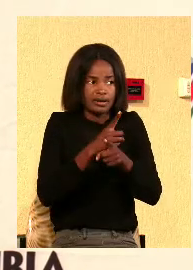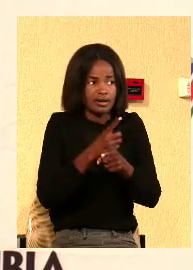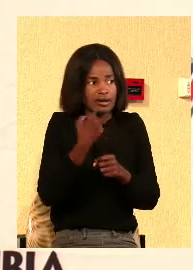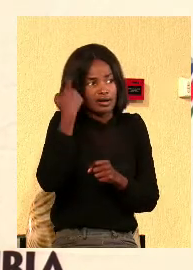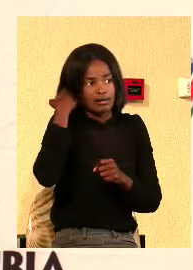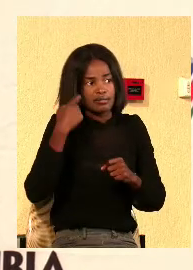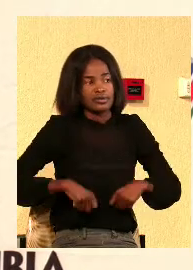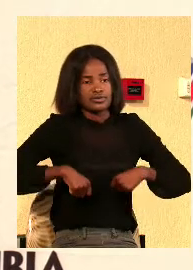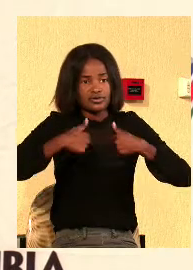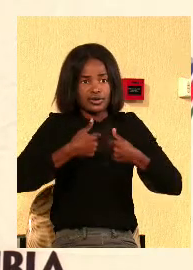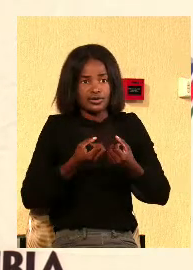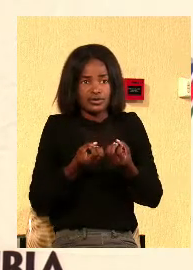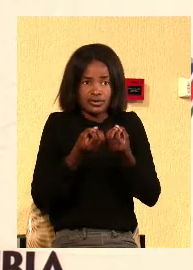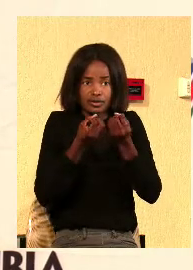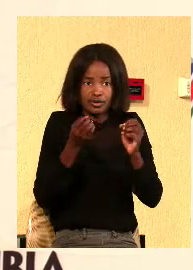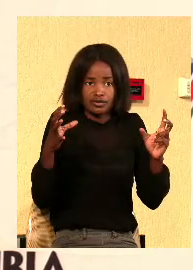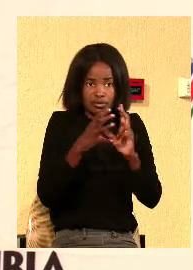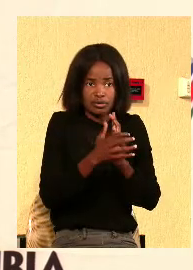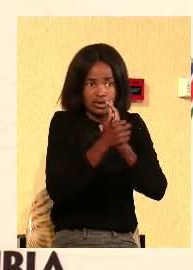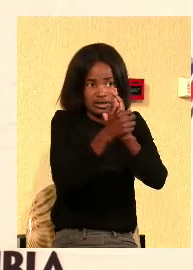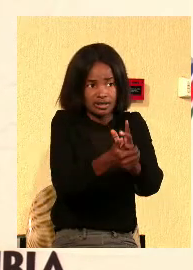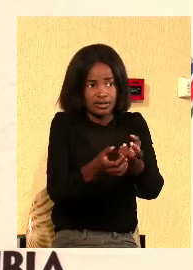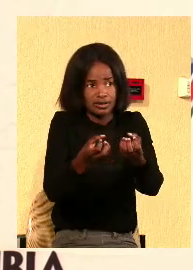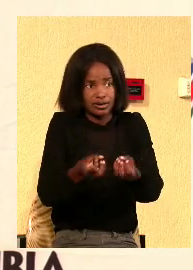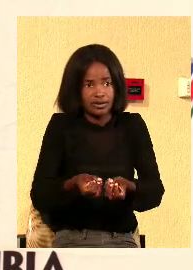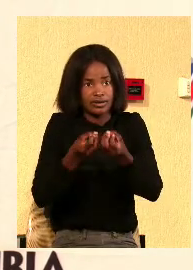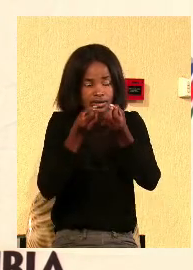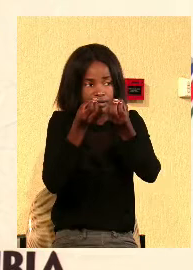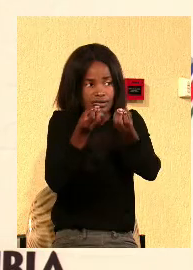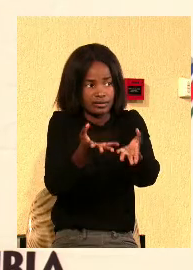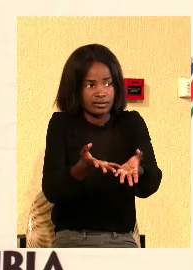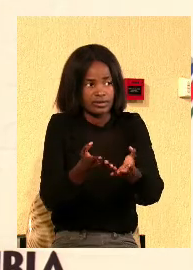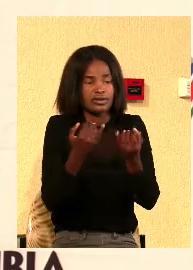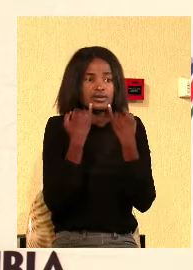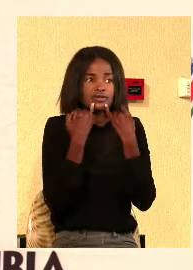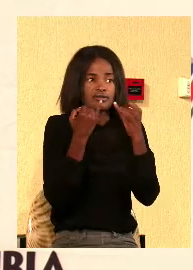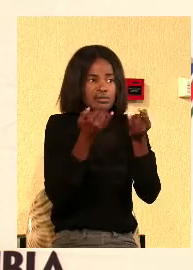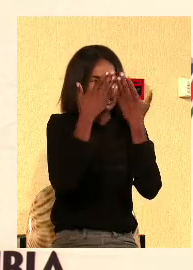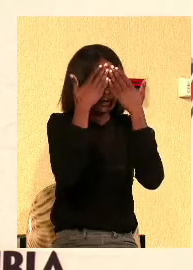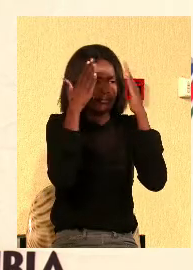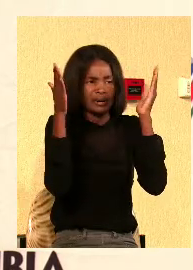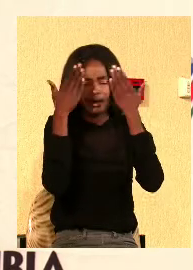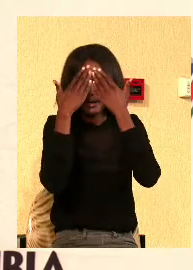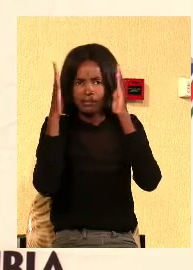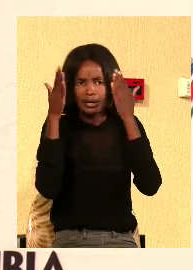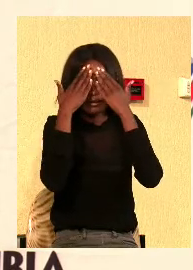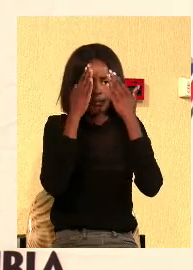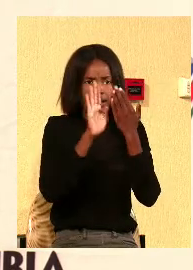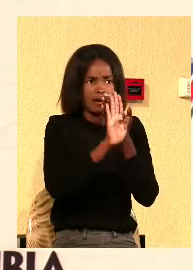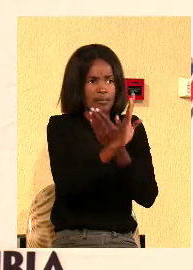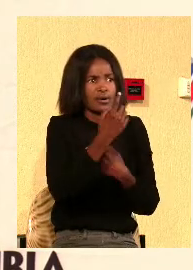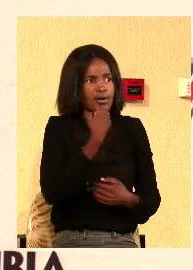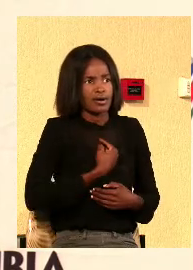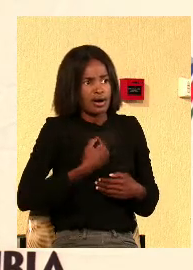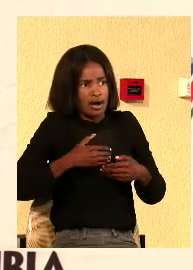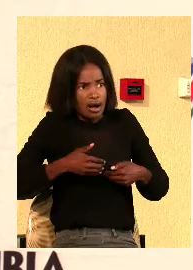Health, as community leaders, we provide the necessary information, how to protect